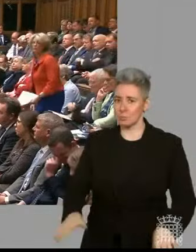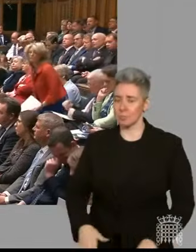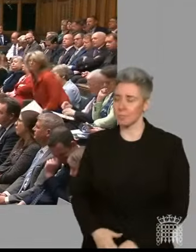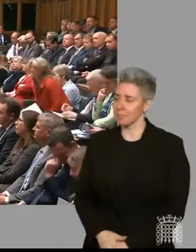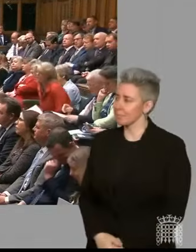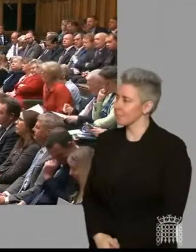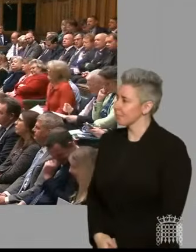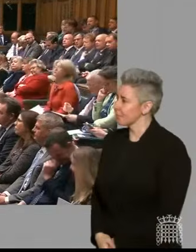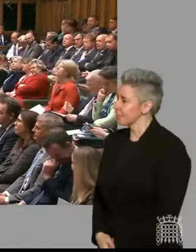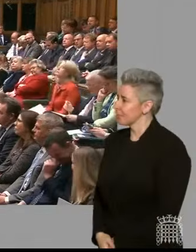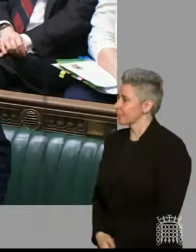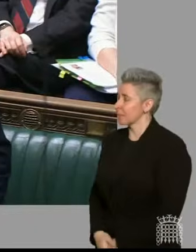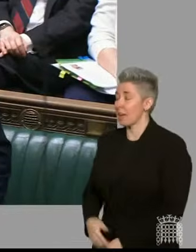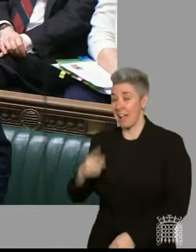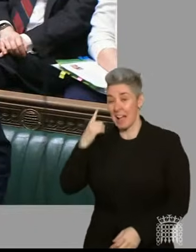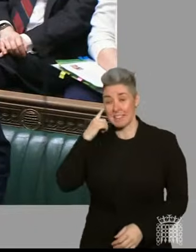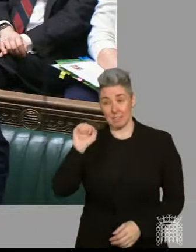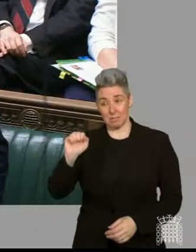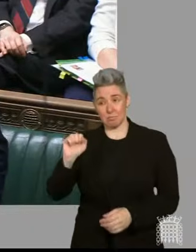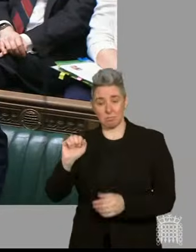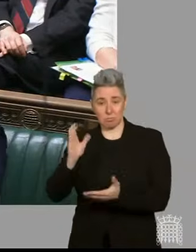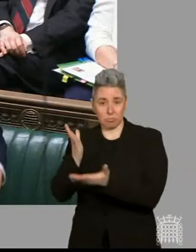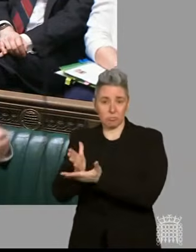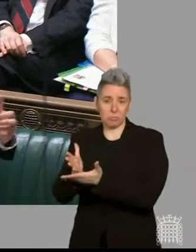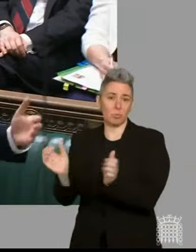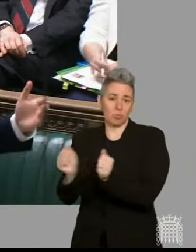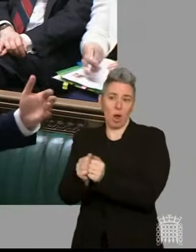absolutely right to highlight this, and often it's the